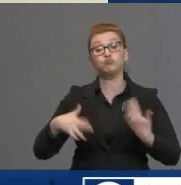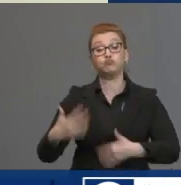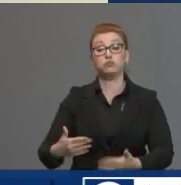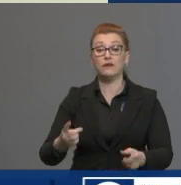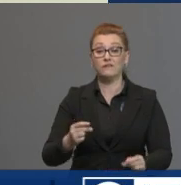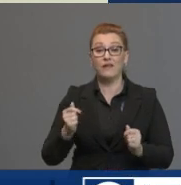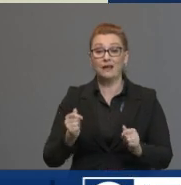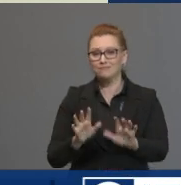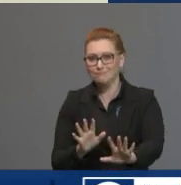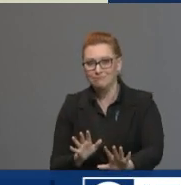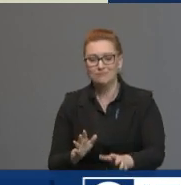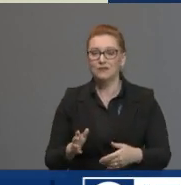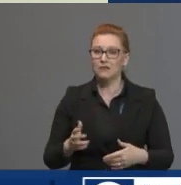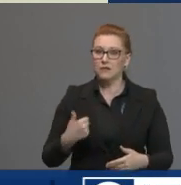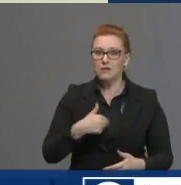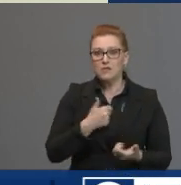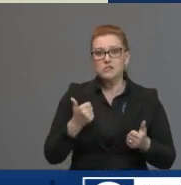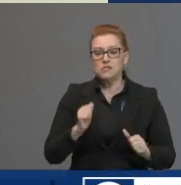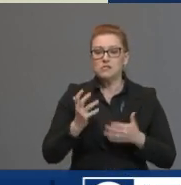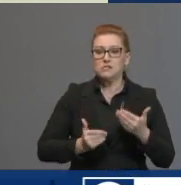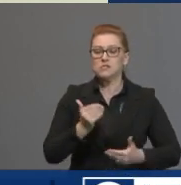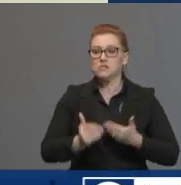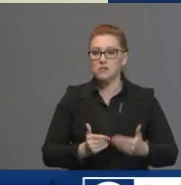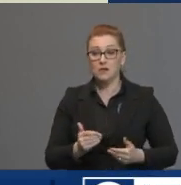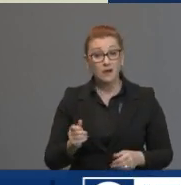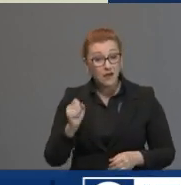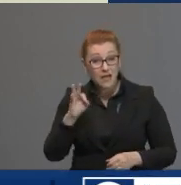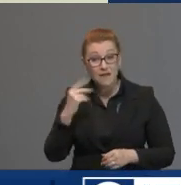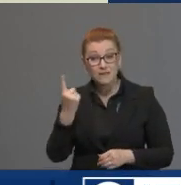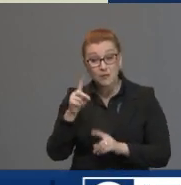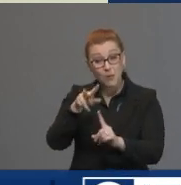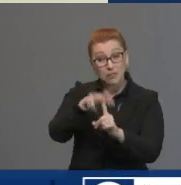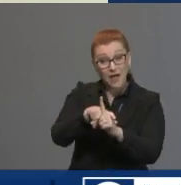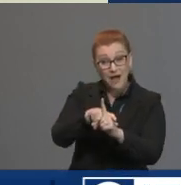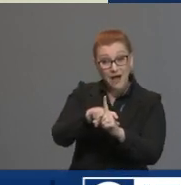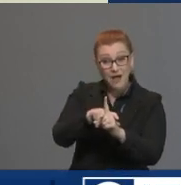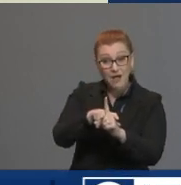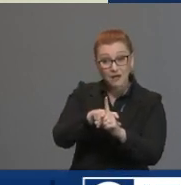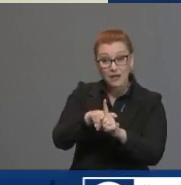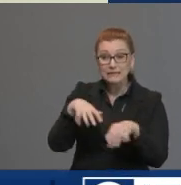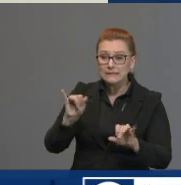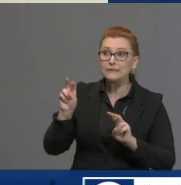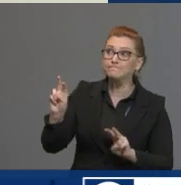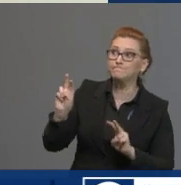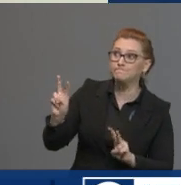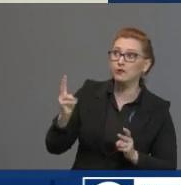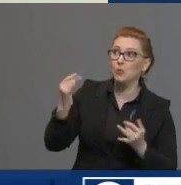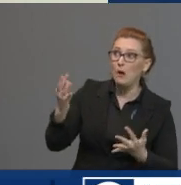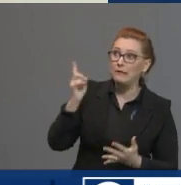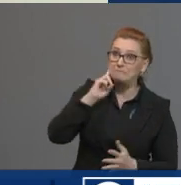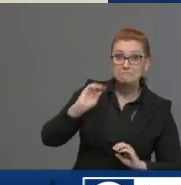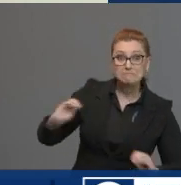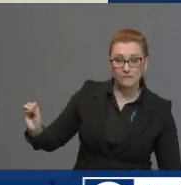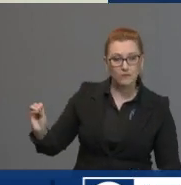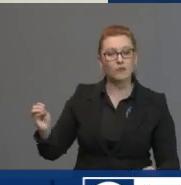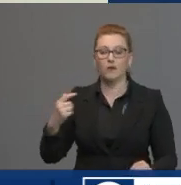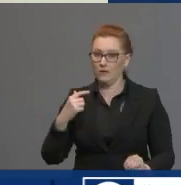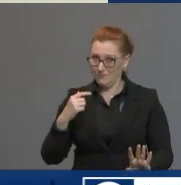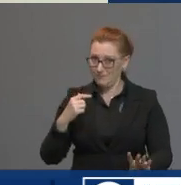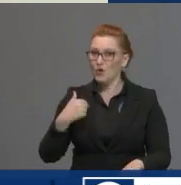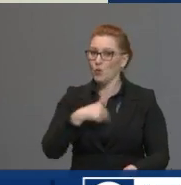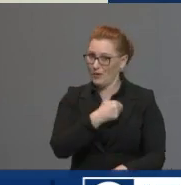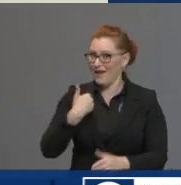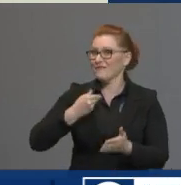last several weeks, and anybody that hasn't yet received the benefit, the dollars are there. We just need the connection to your bank